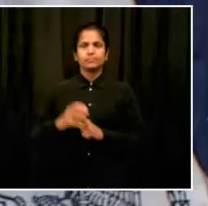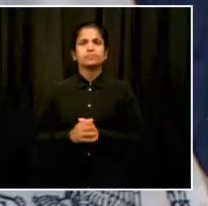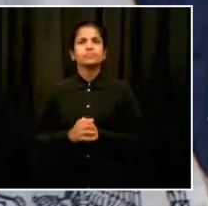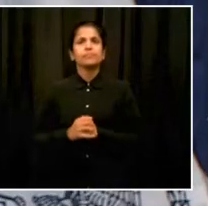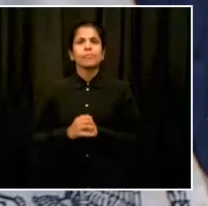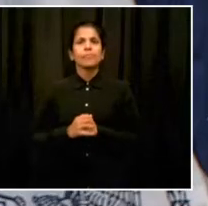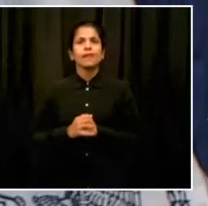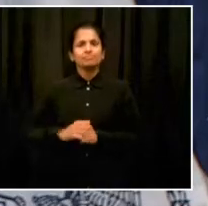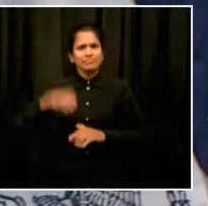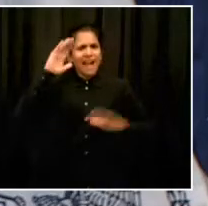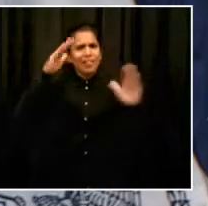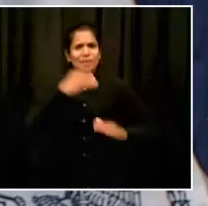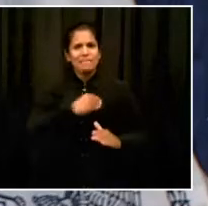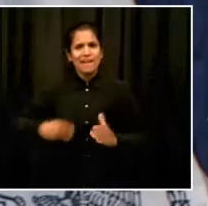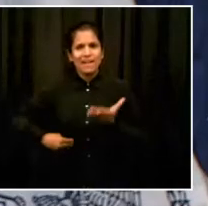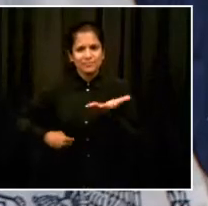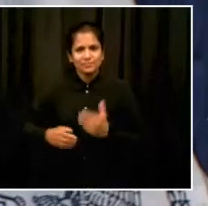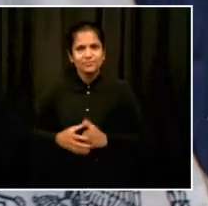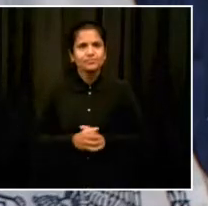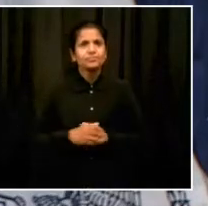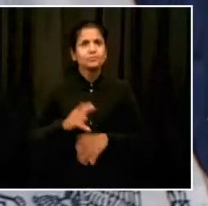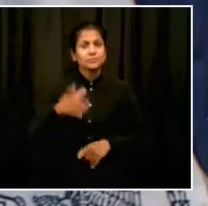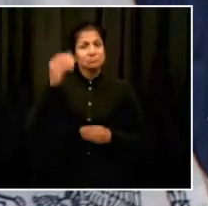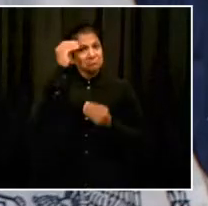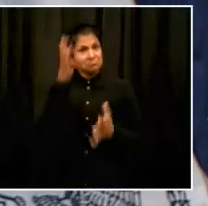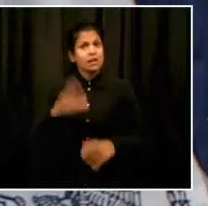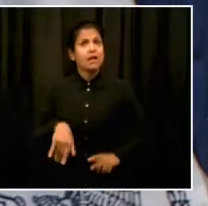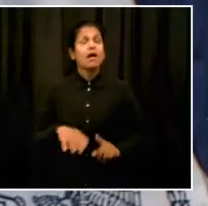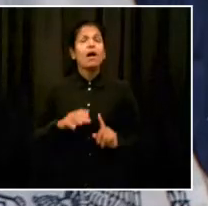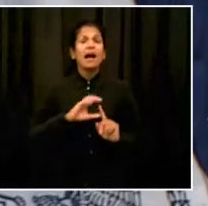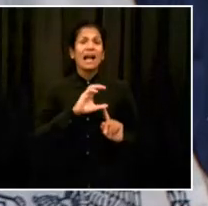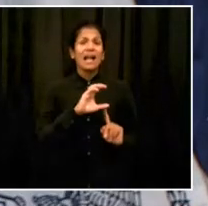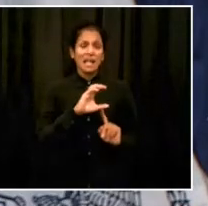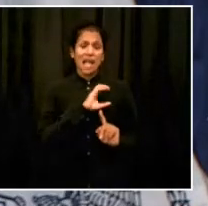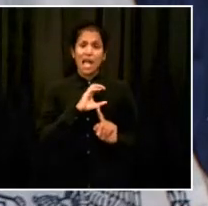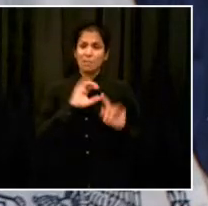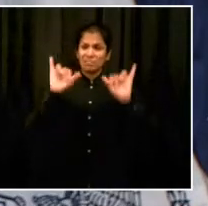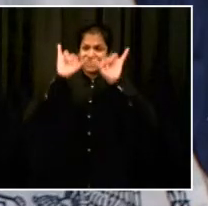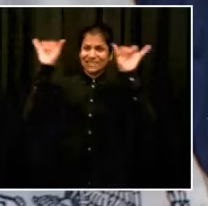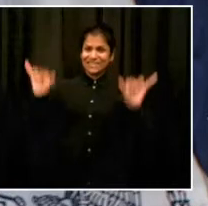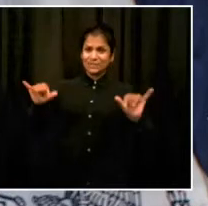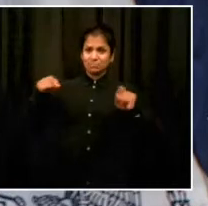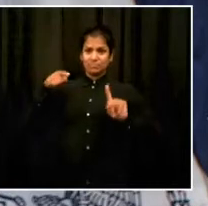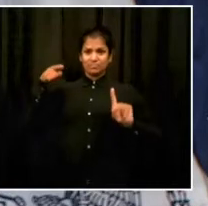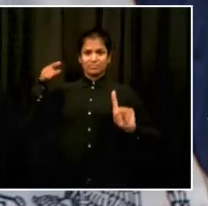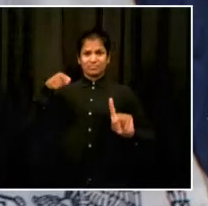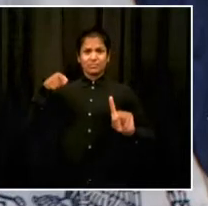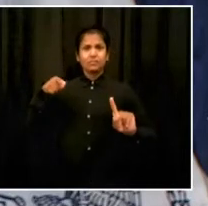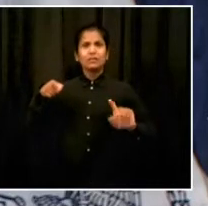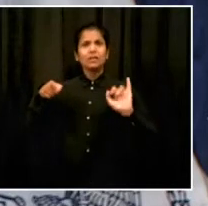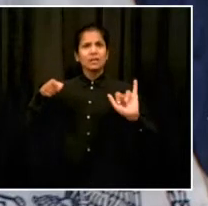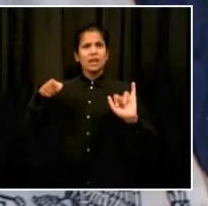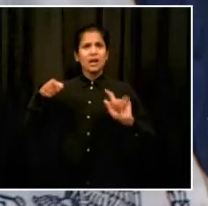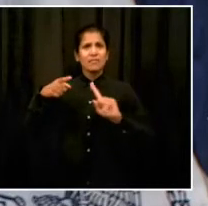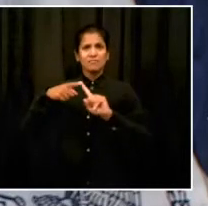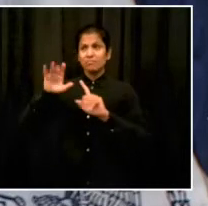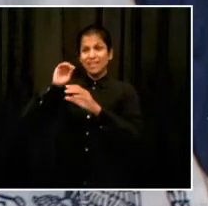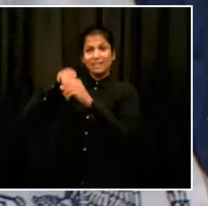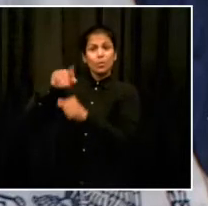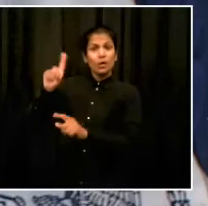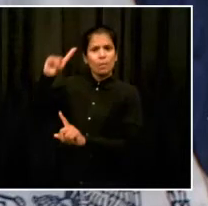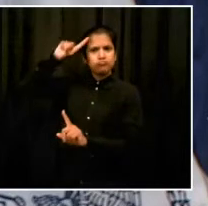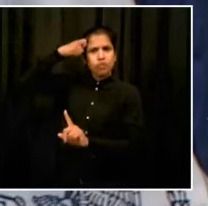Trump and several conspiracy theories. An NYPD spokesperson said that the incident was looked into and the matter has been handled